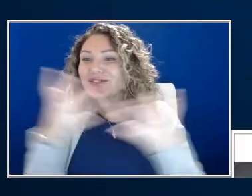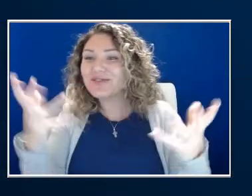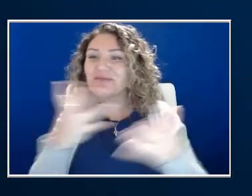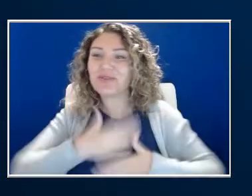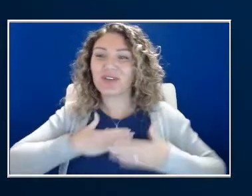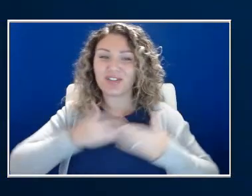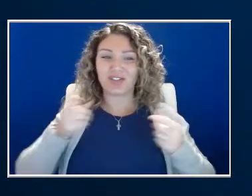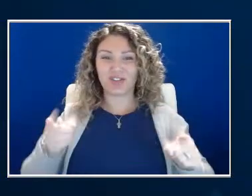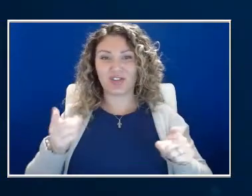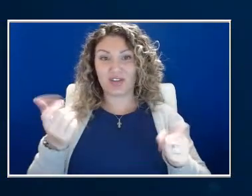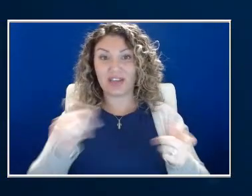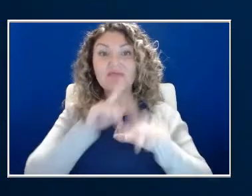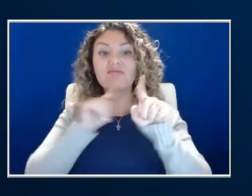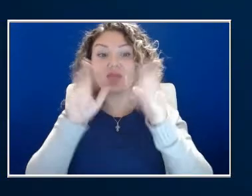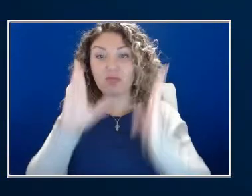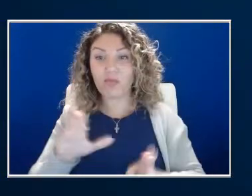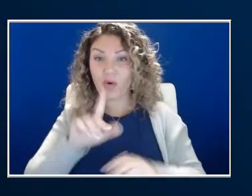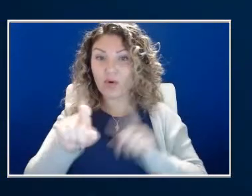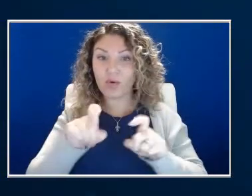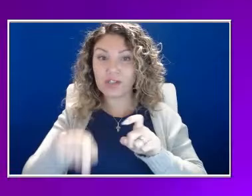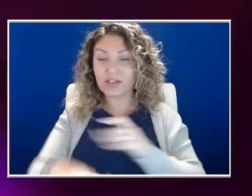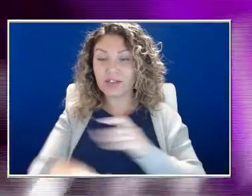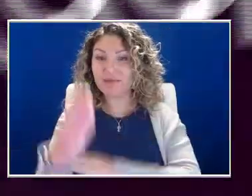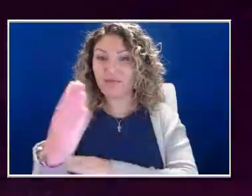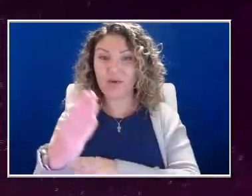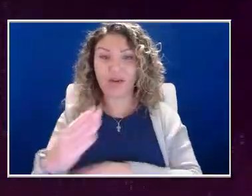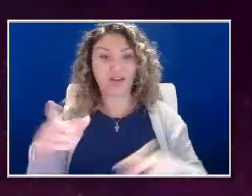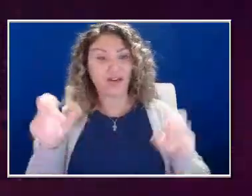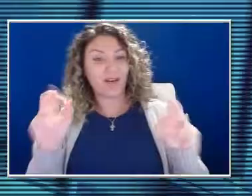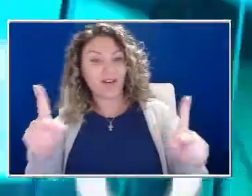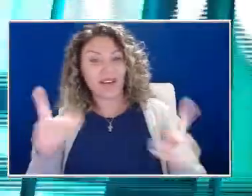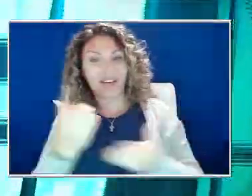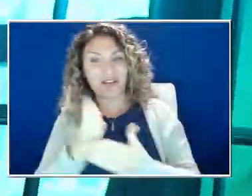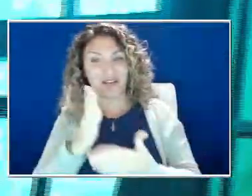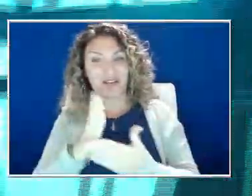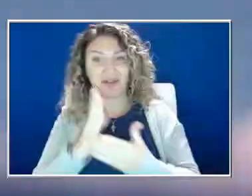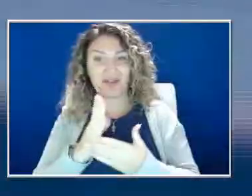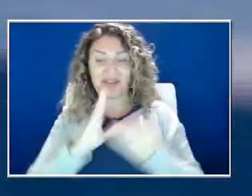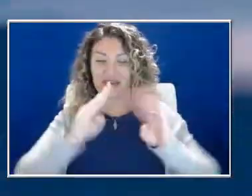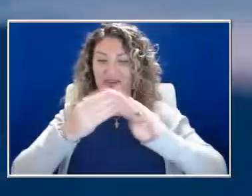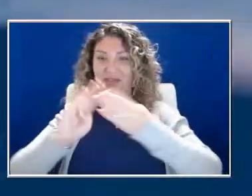reporter questions on the line today? All right, let's get to our community. As